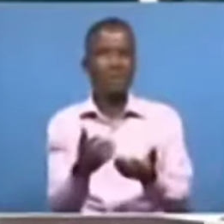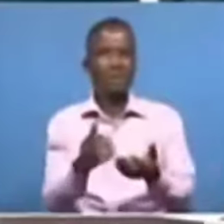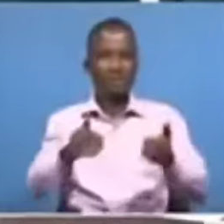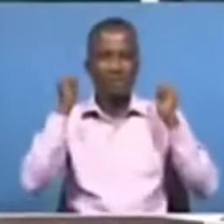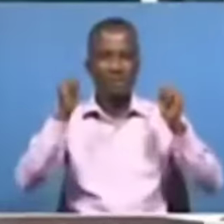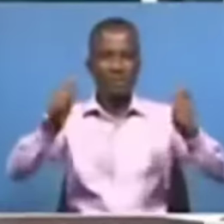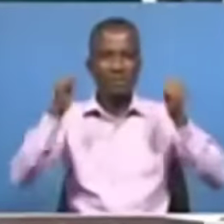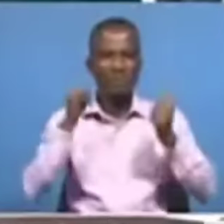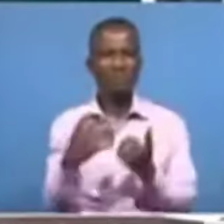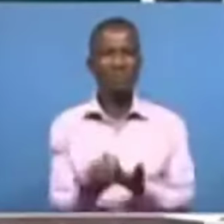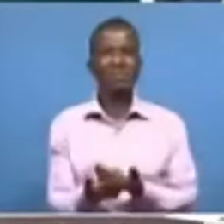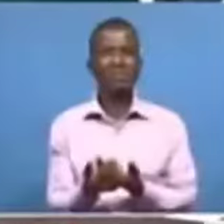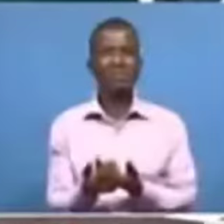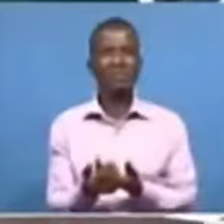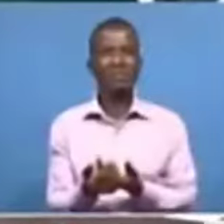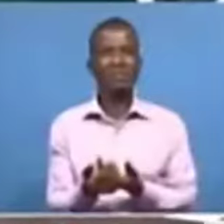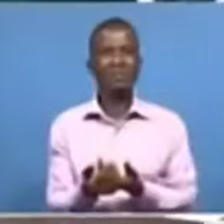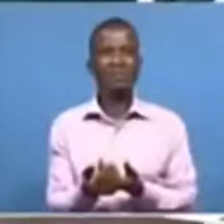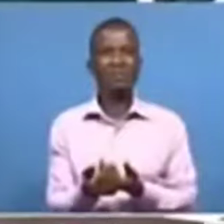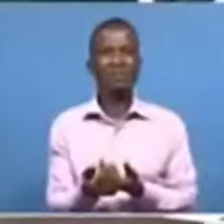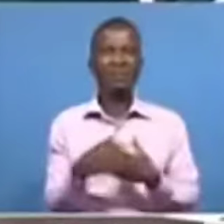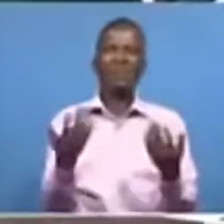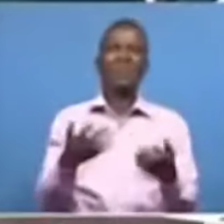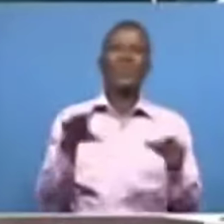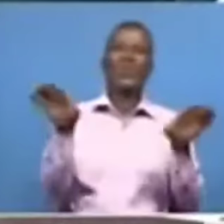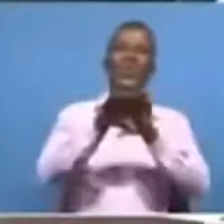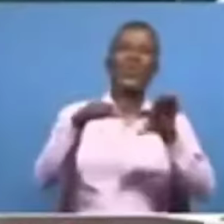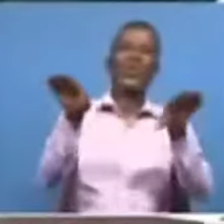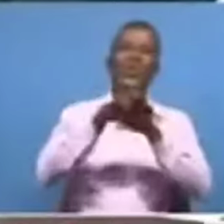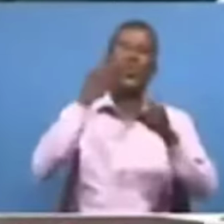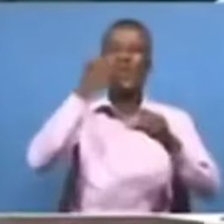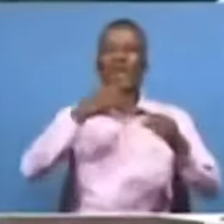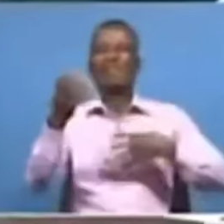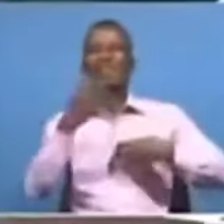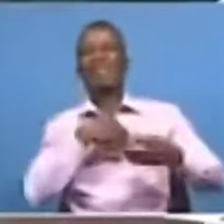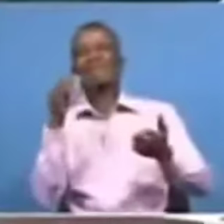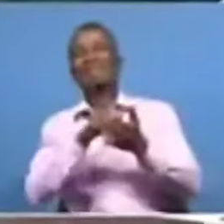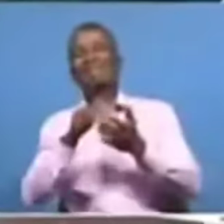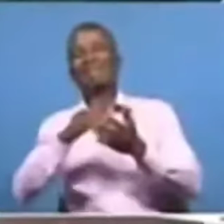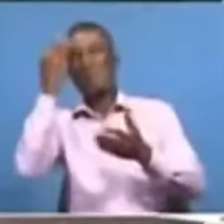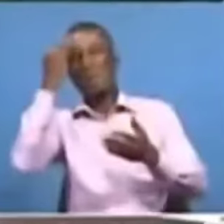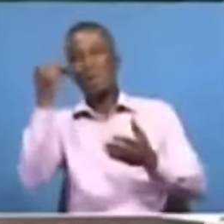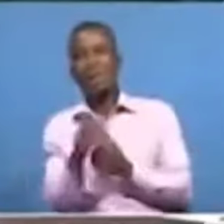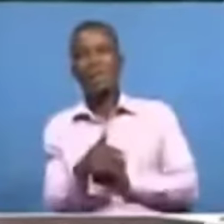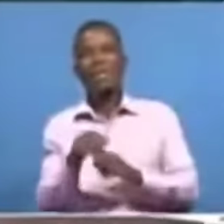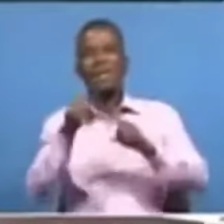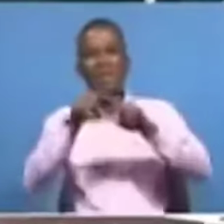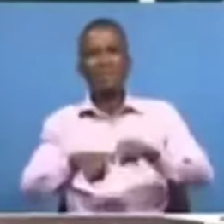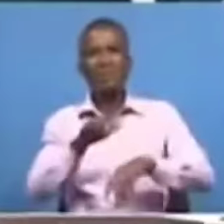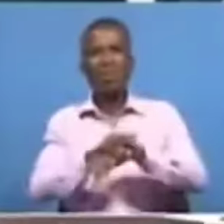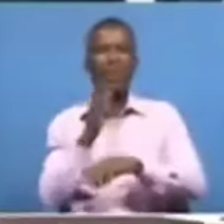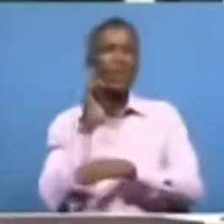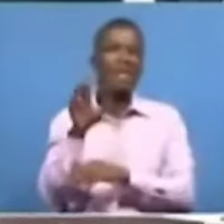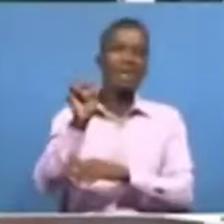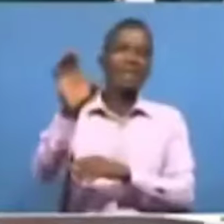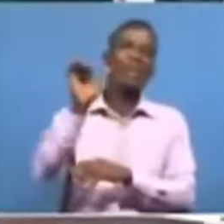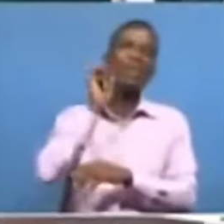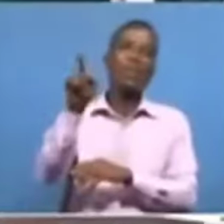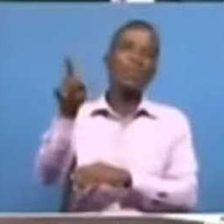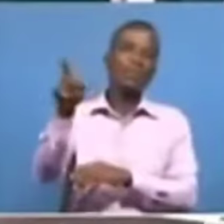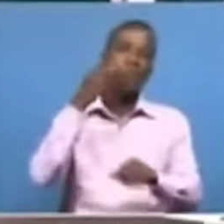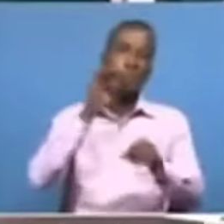there were questions about, but you close your case voluntarily. Yes, we close our case based on the representations of the